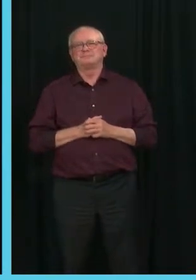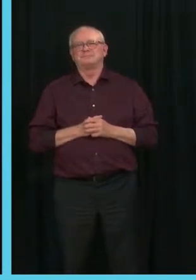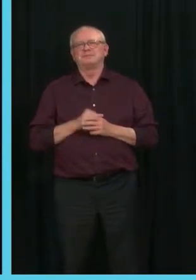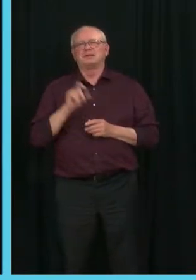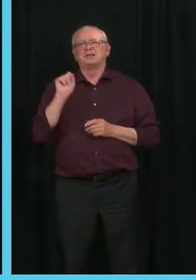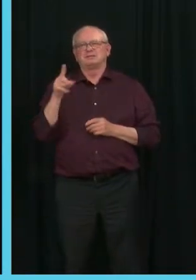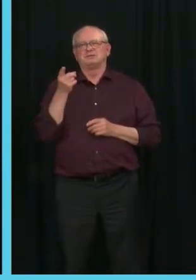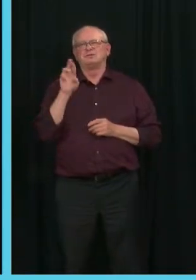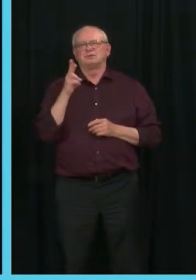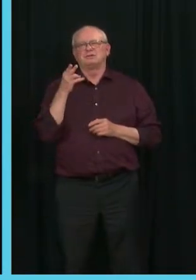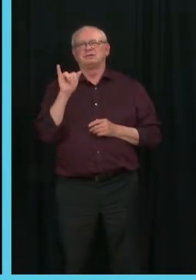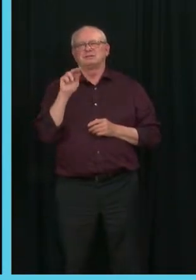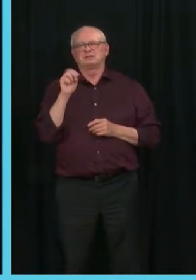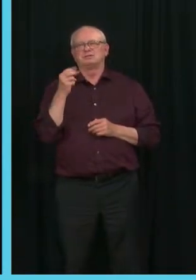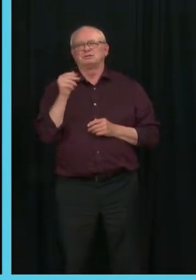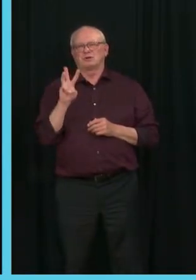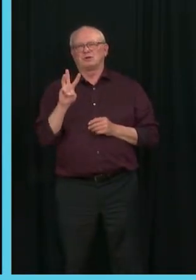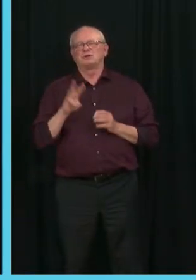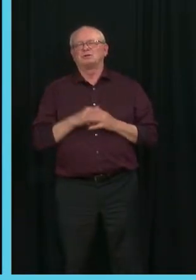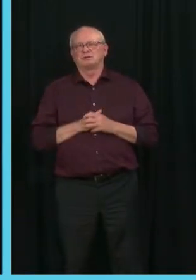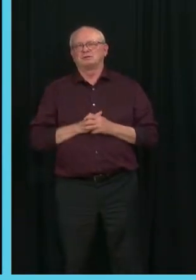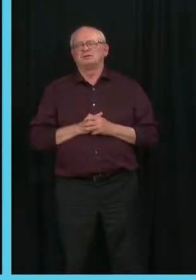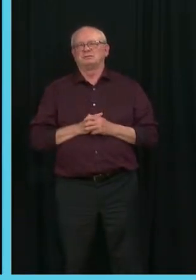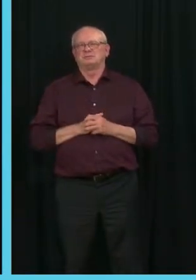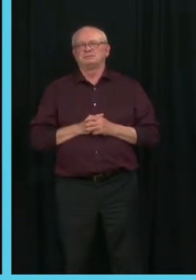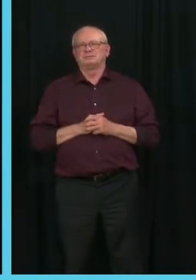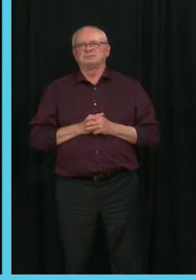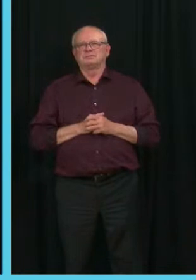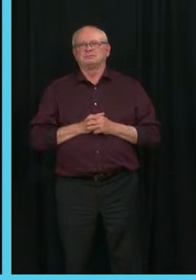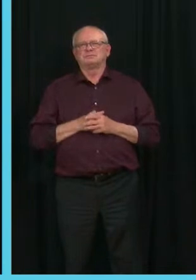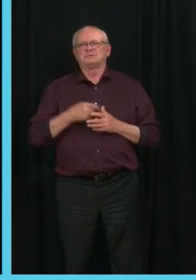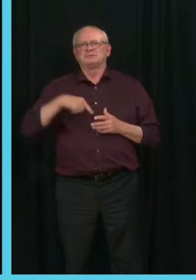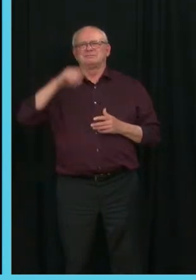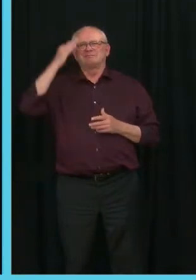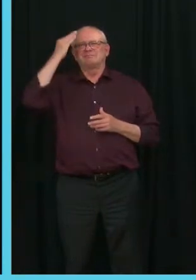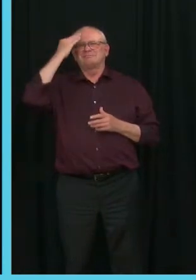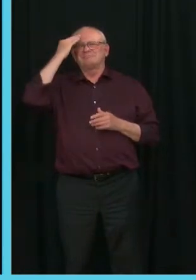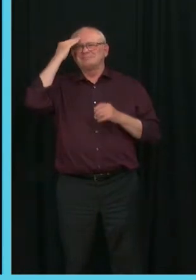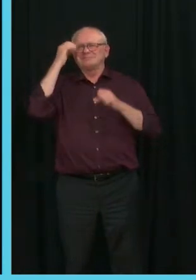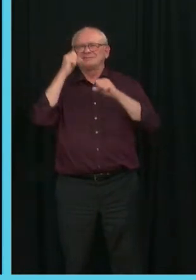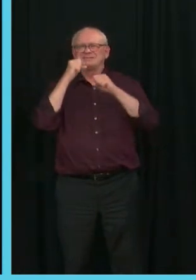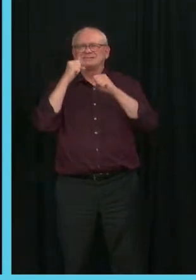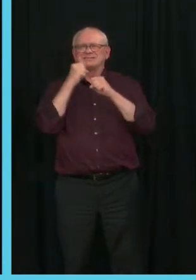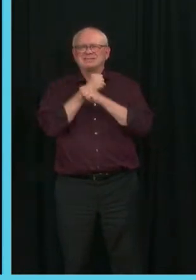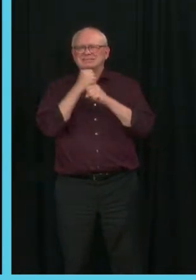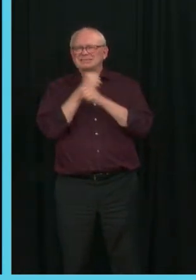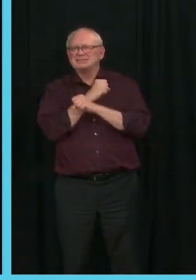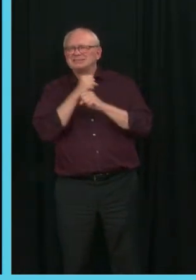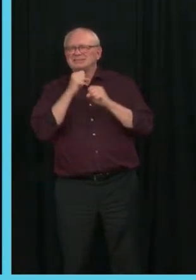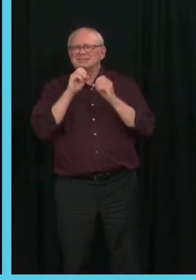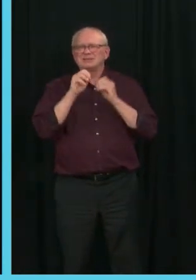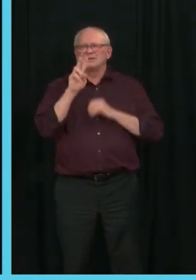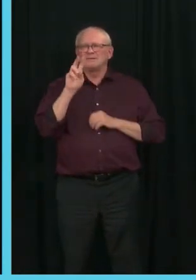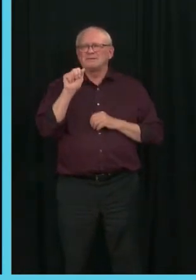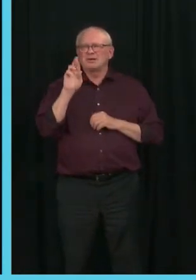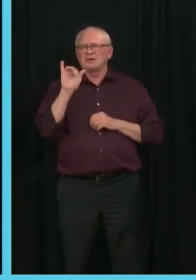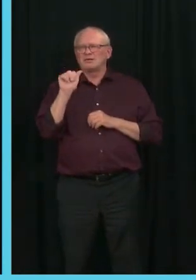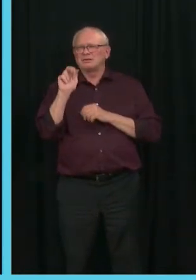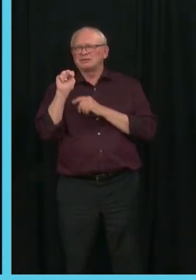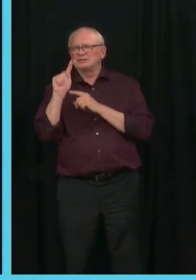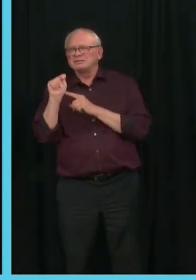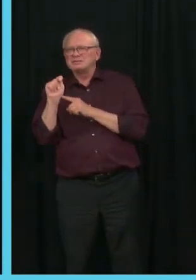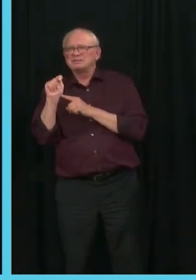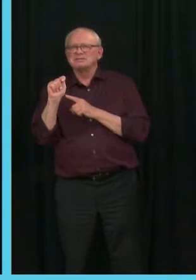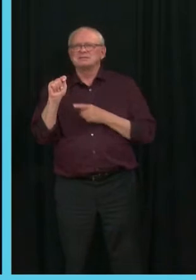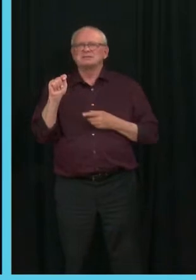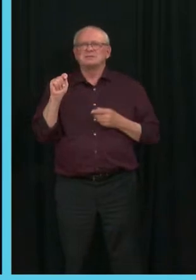know that there is data showing that the Delta variant is less protective with just one dose of vaccine. So I've been hearing many questions about the outbreaks